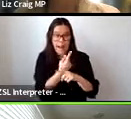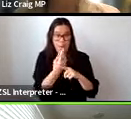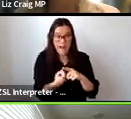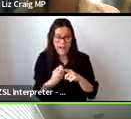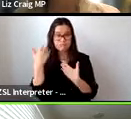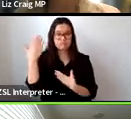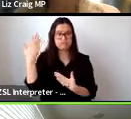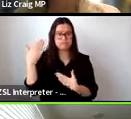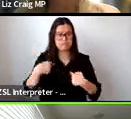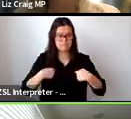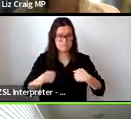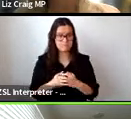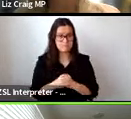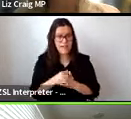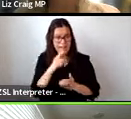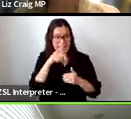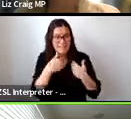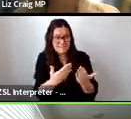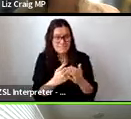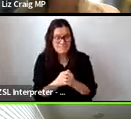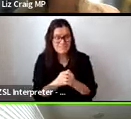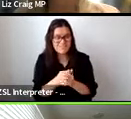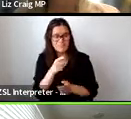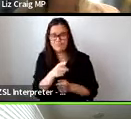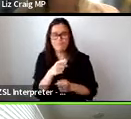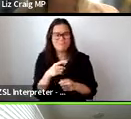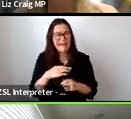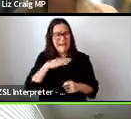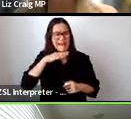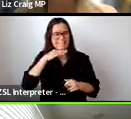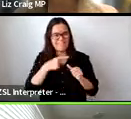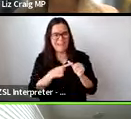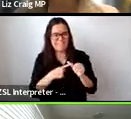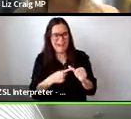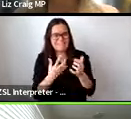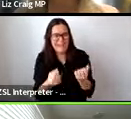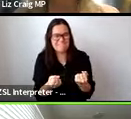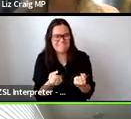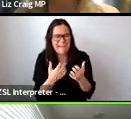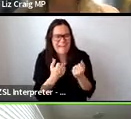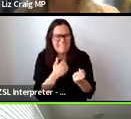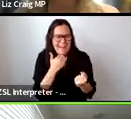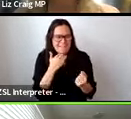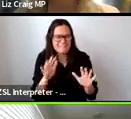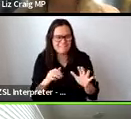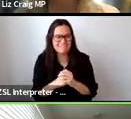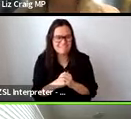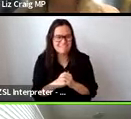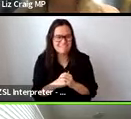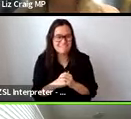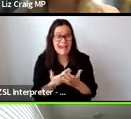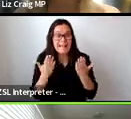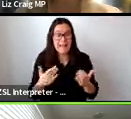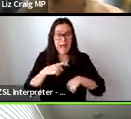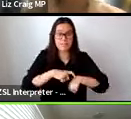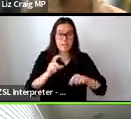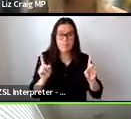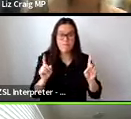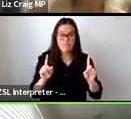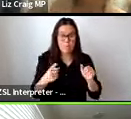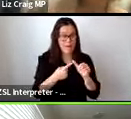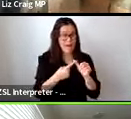them. It is not that you need more advice. It's the government must now act on that